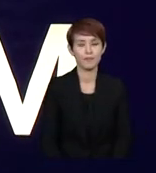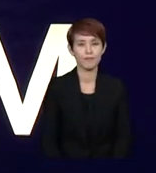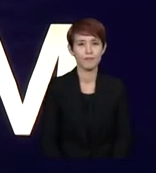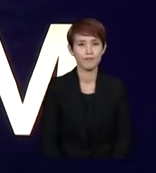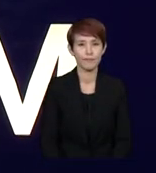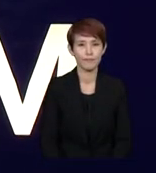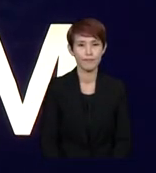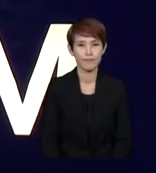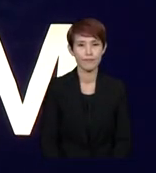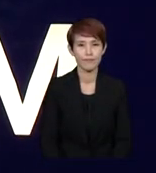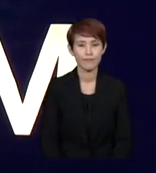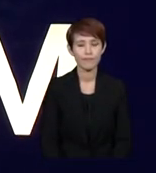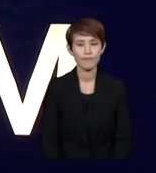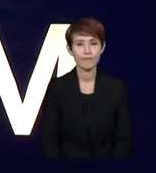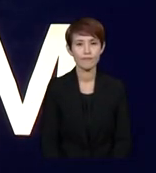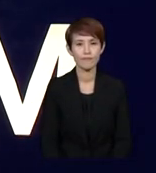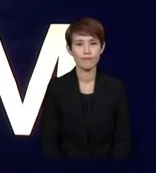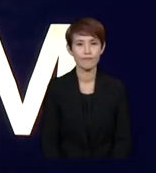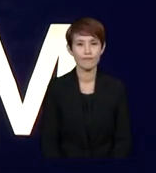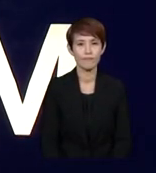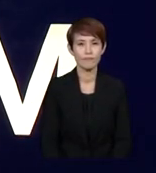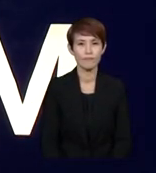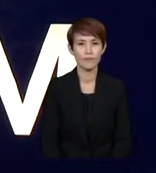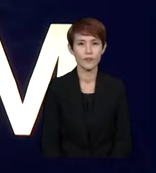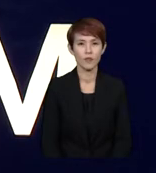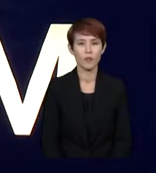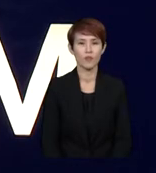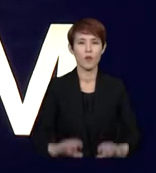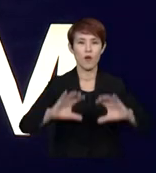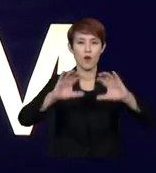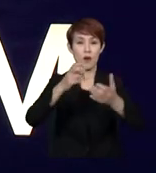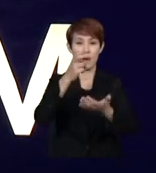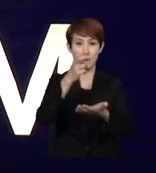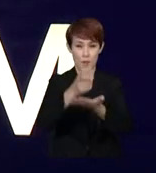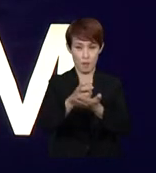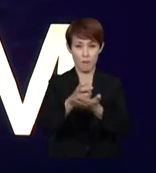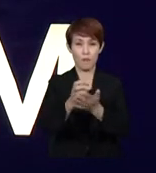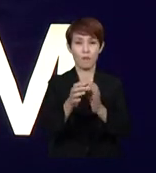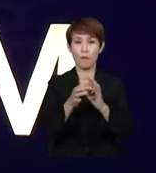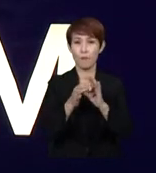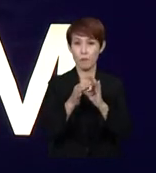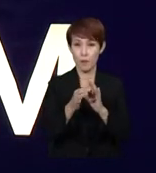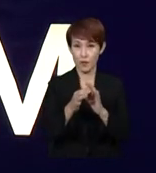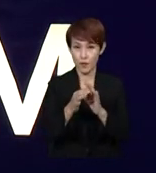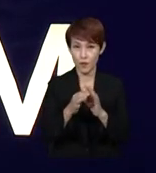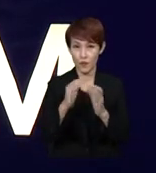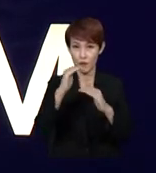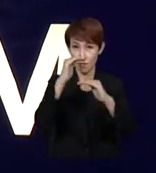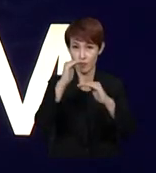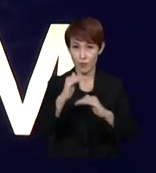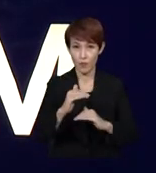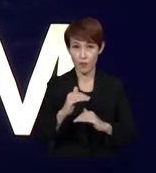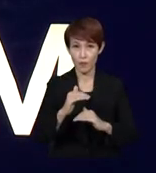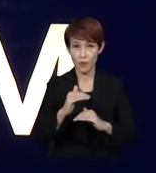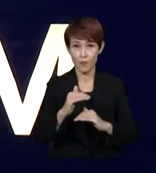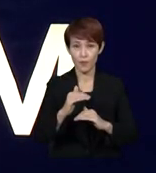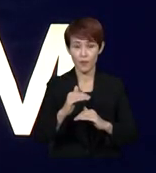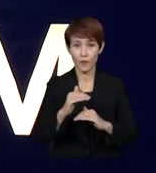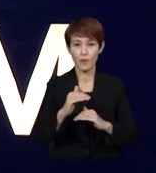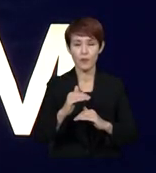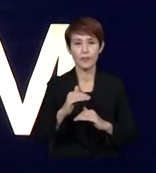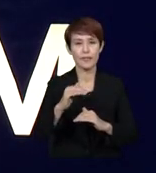constitutional sort of models, if you like, where some of the things I was trying to advocate for, such as the financial